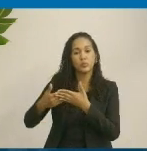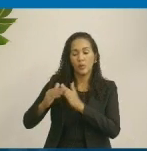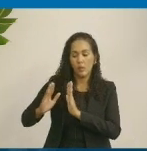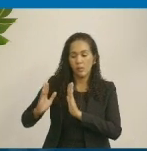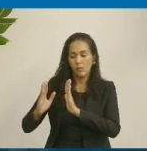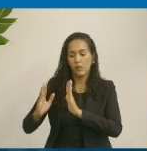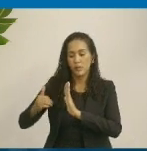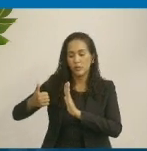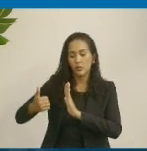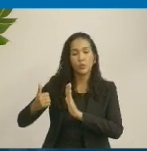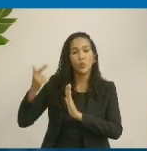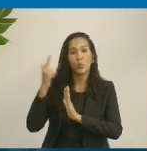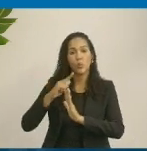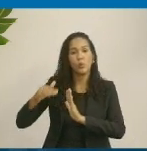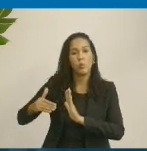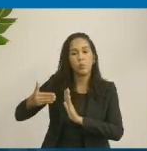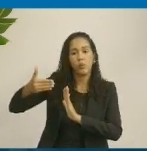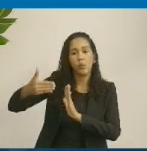So,